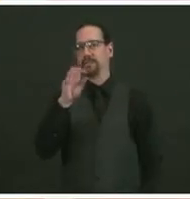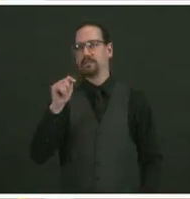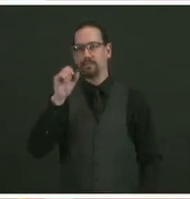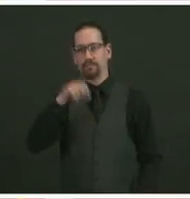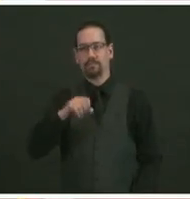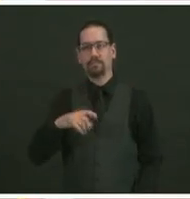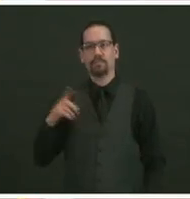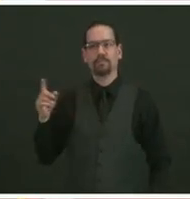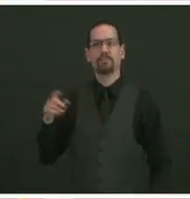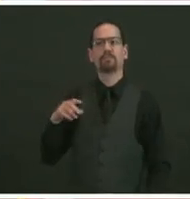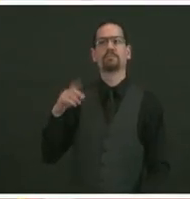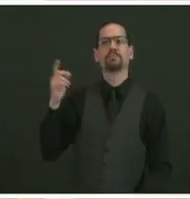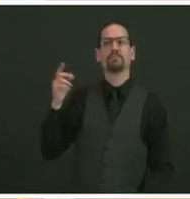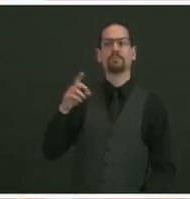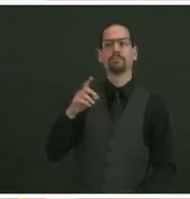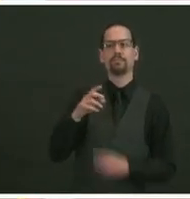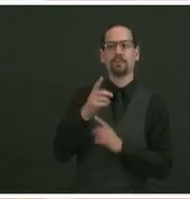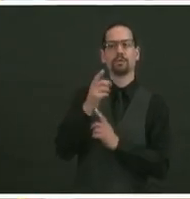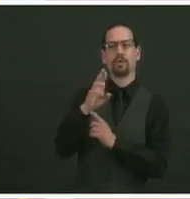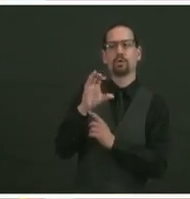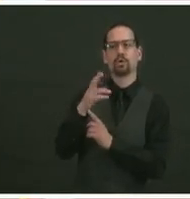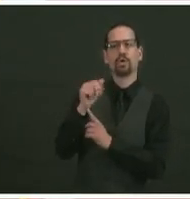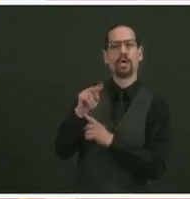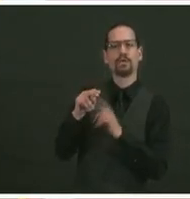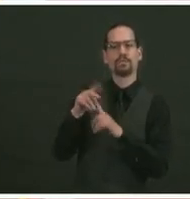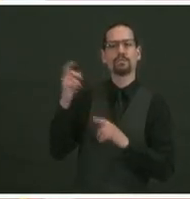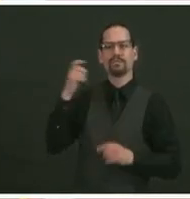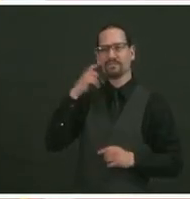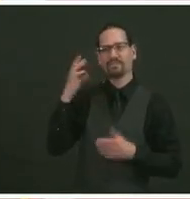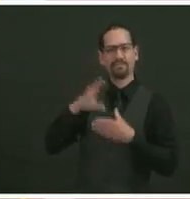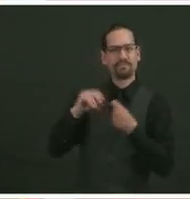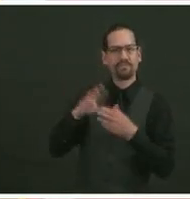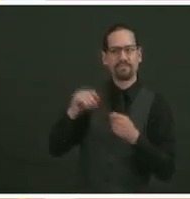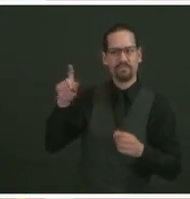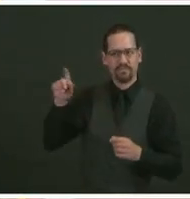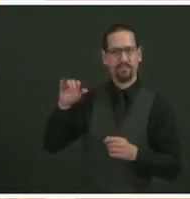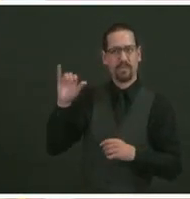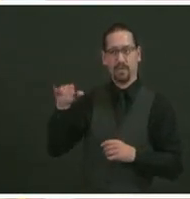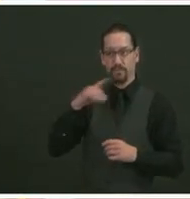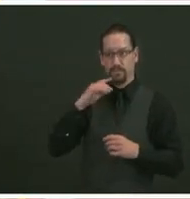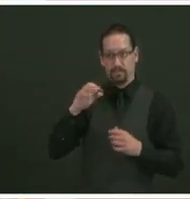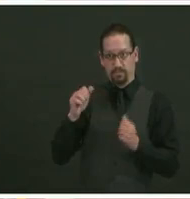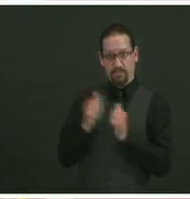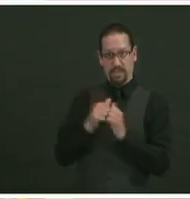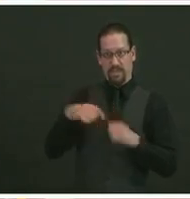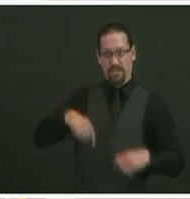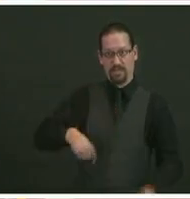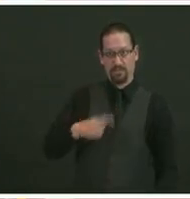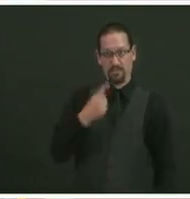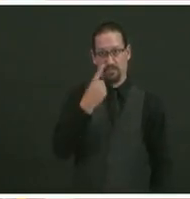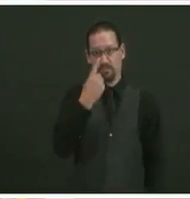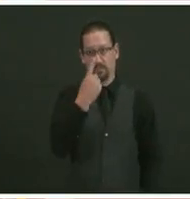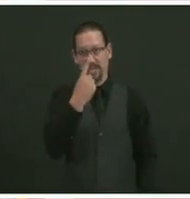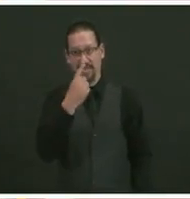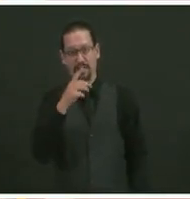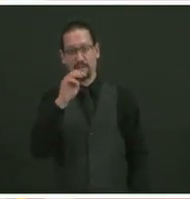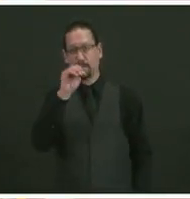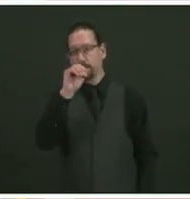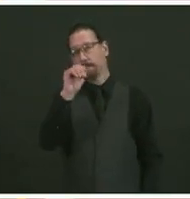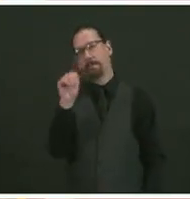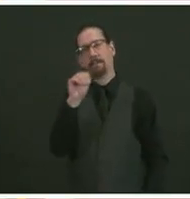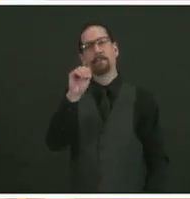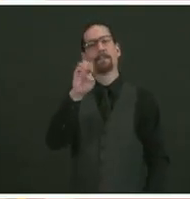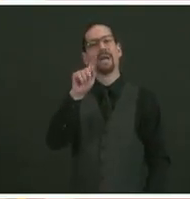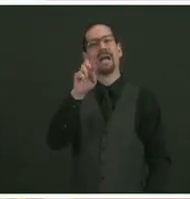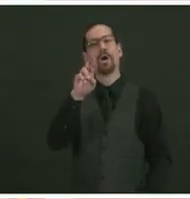doing yesterday for the healthcare providers in the state about a recent study that showed if you're within 1 meter of somebody, much higher risk than if